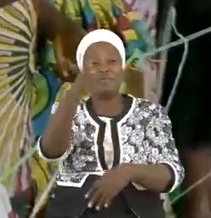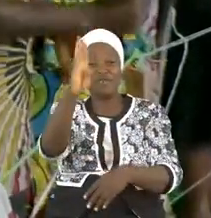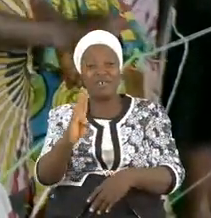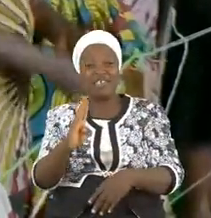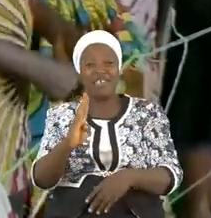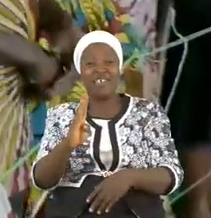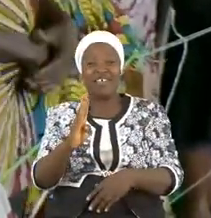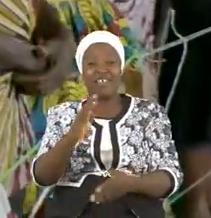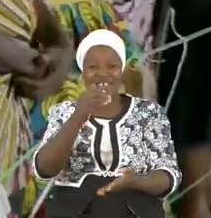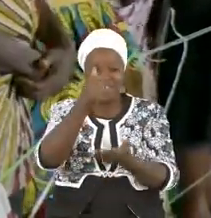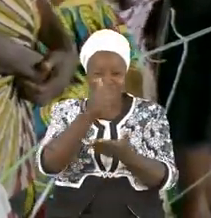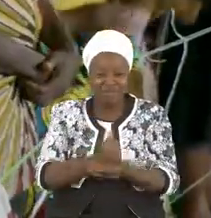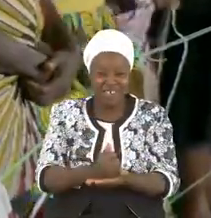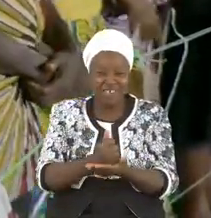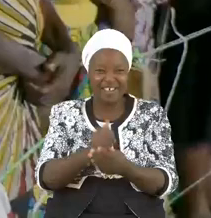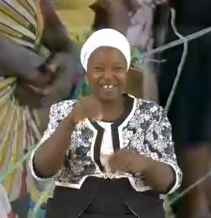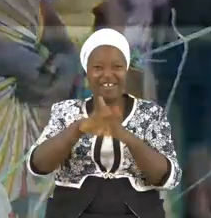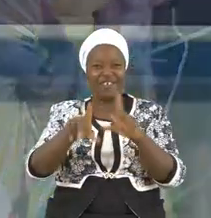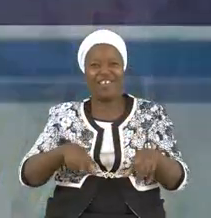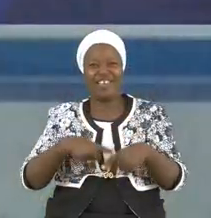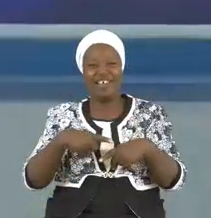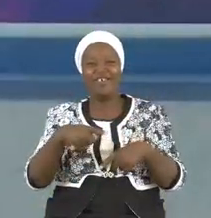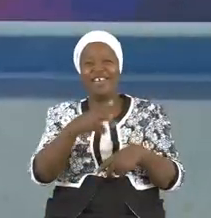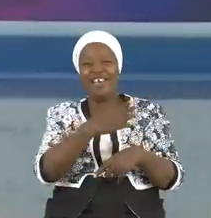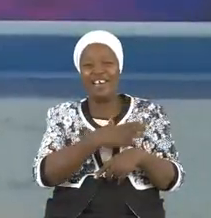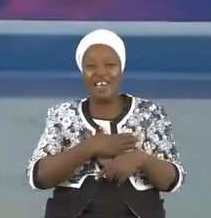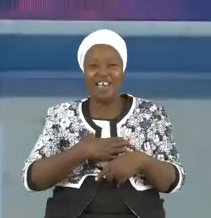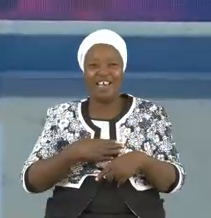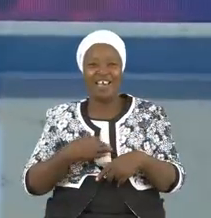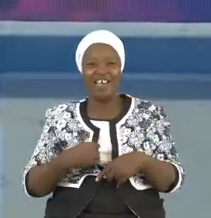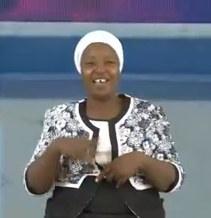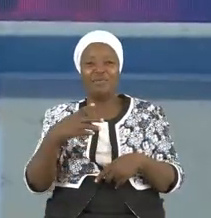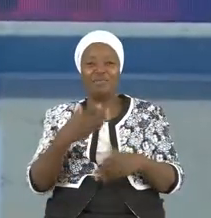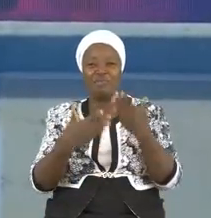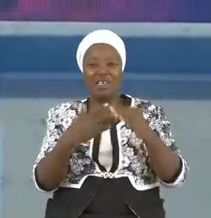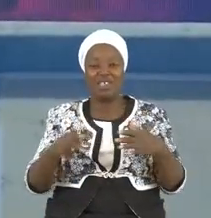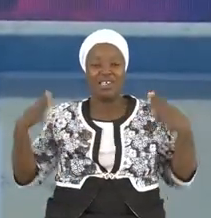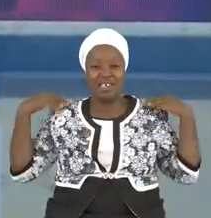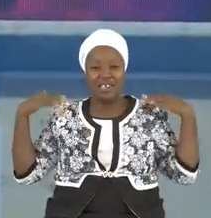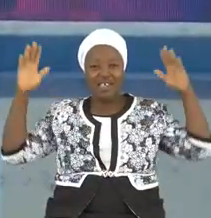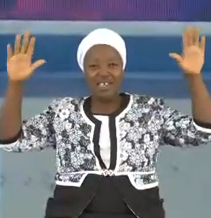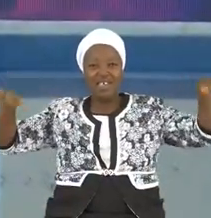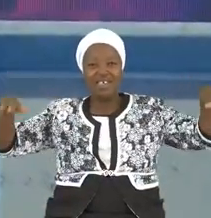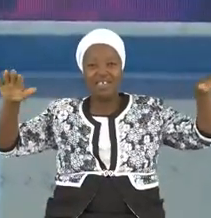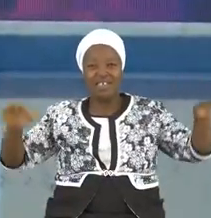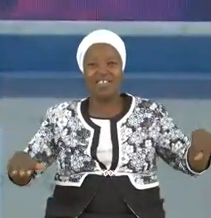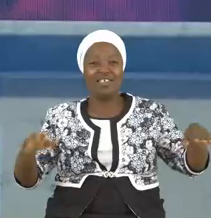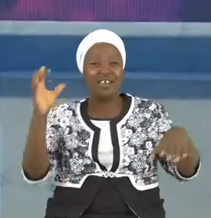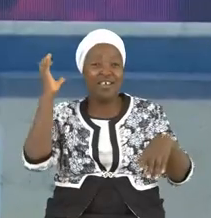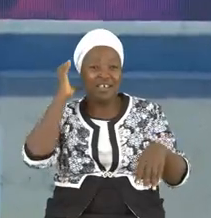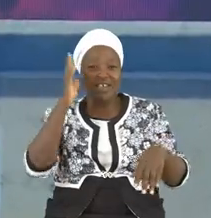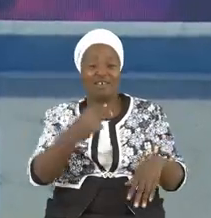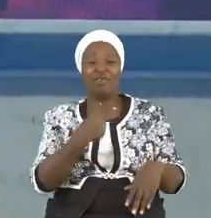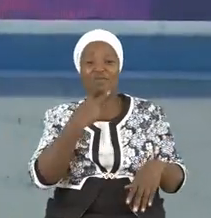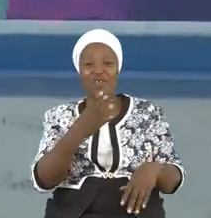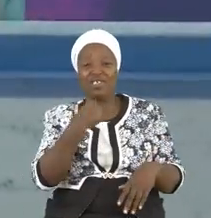Amen. Amen in your life. And may the angels join their voices saying amen for you